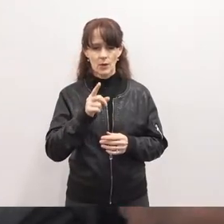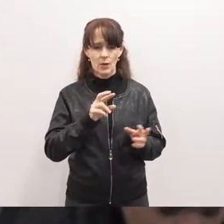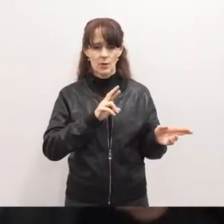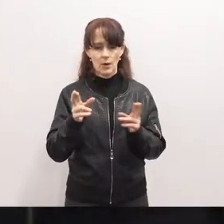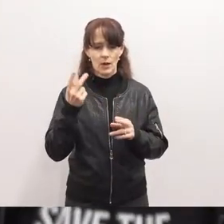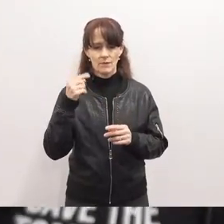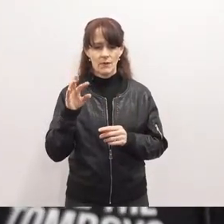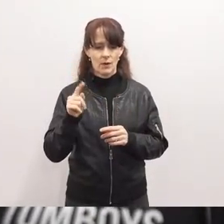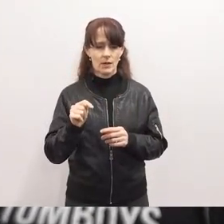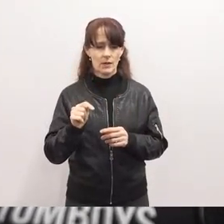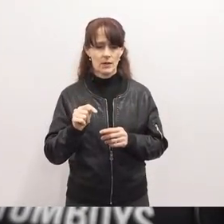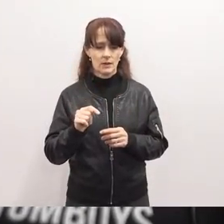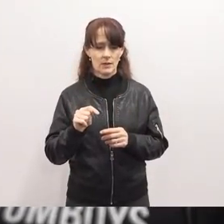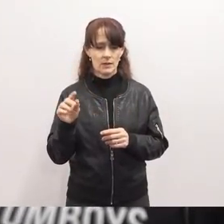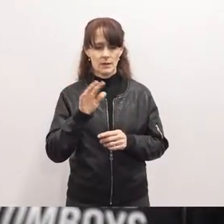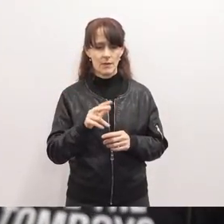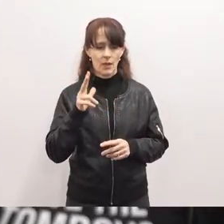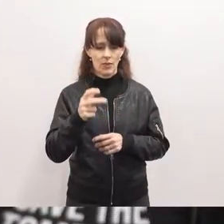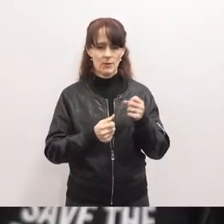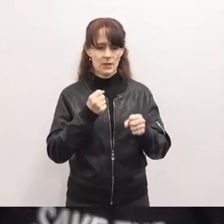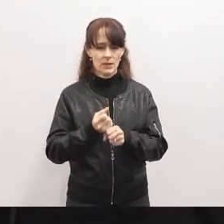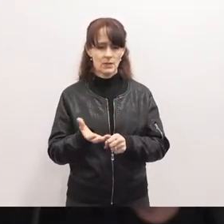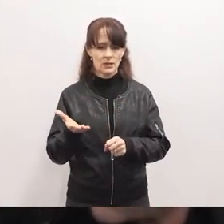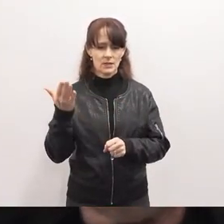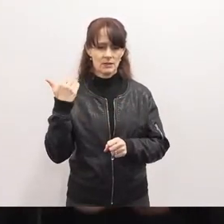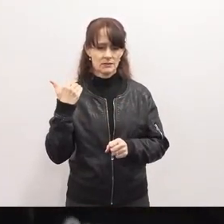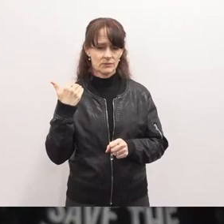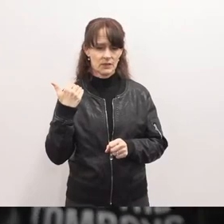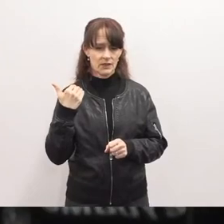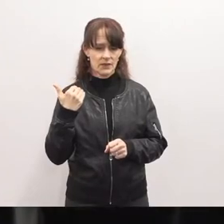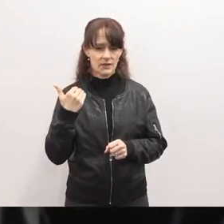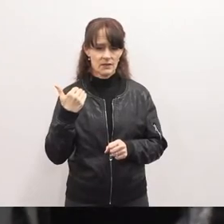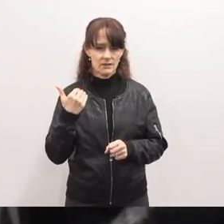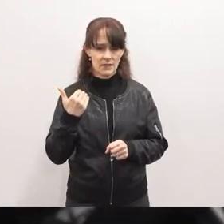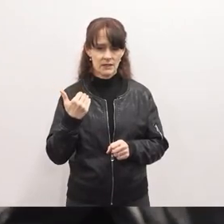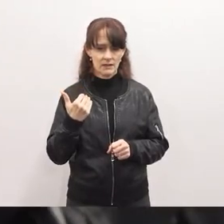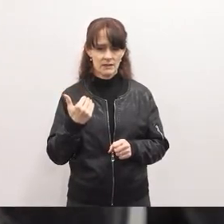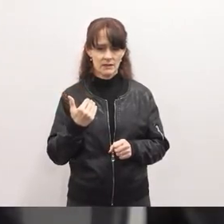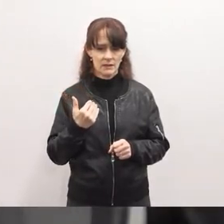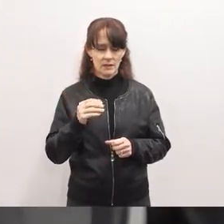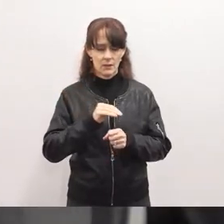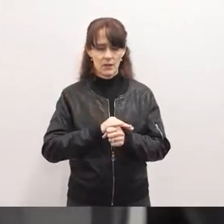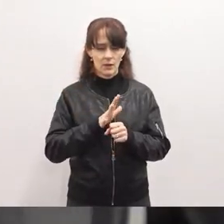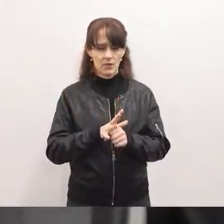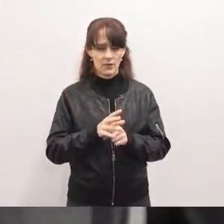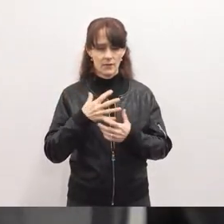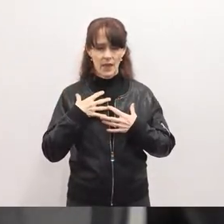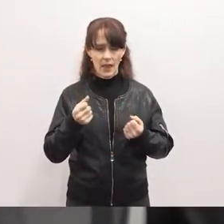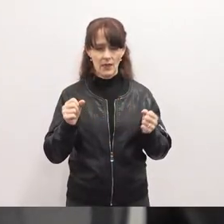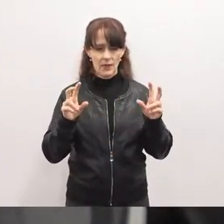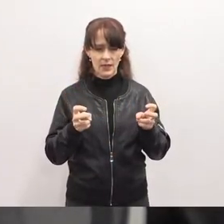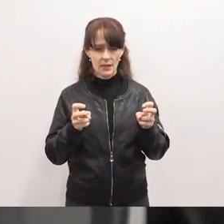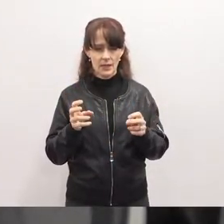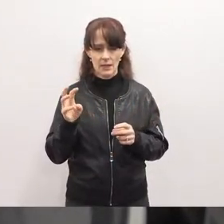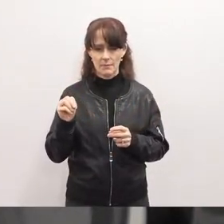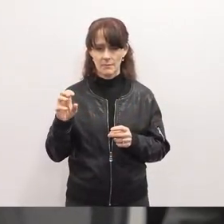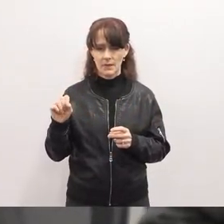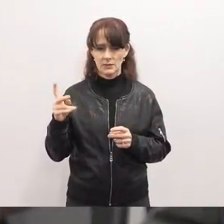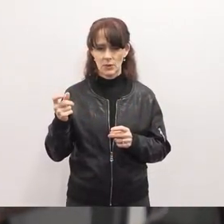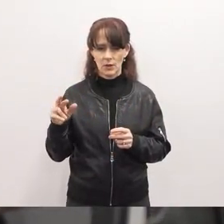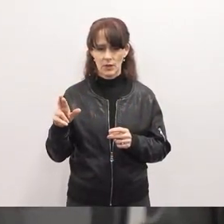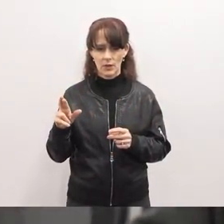it. About 3 years ago when we had COVID and I had some health issues, Ms. Sawyer and I were